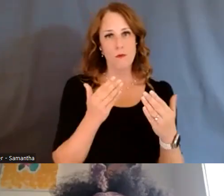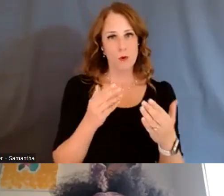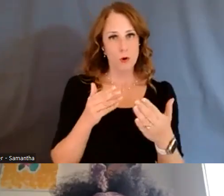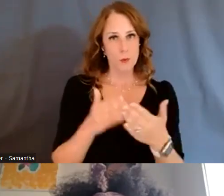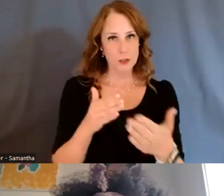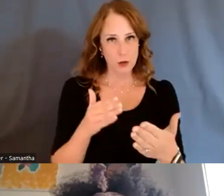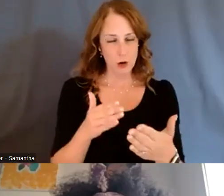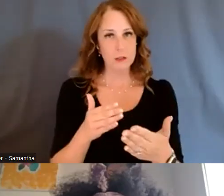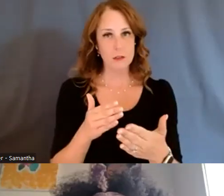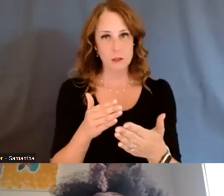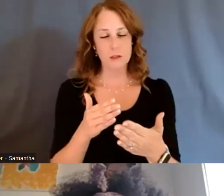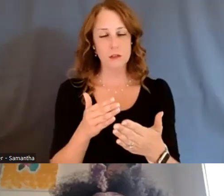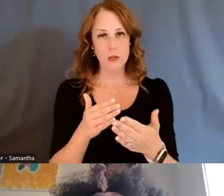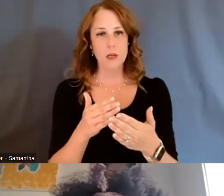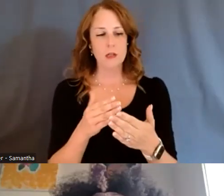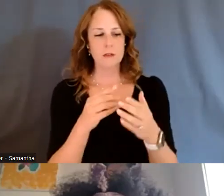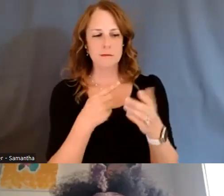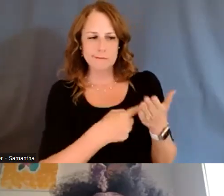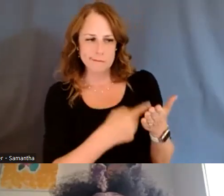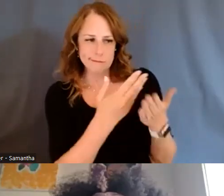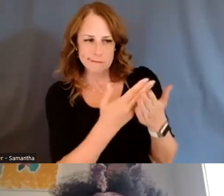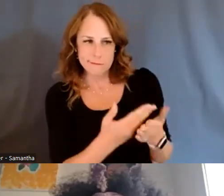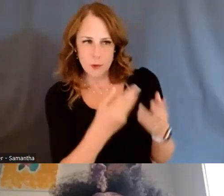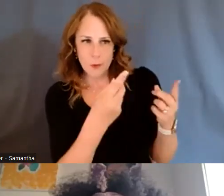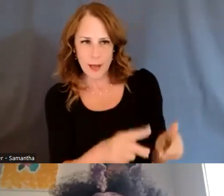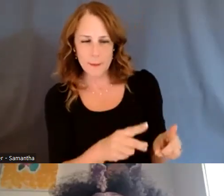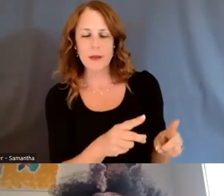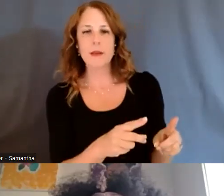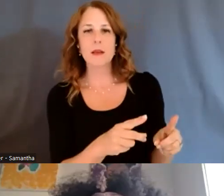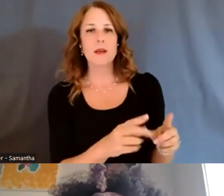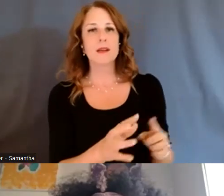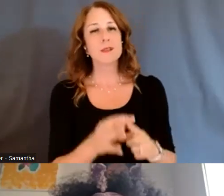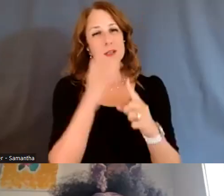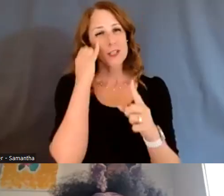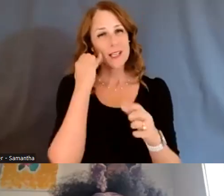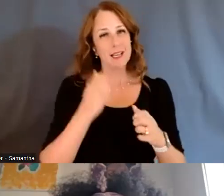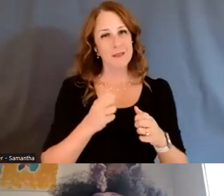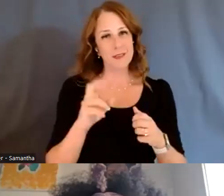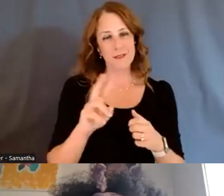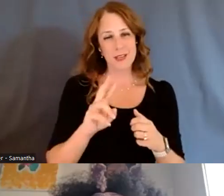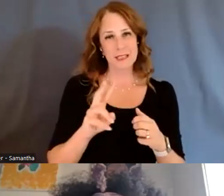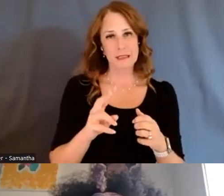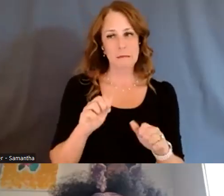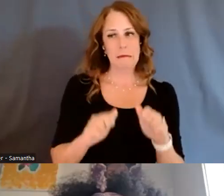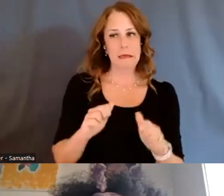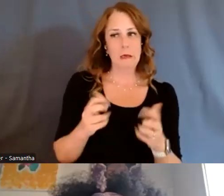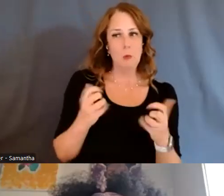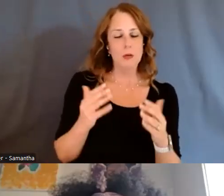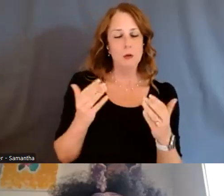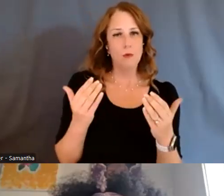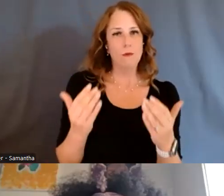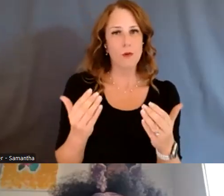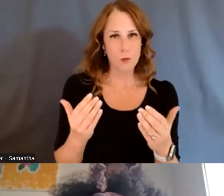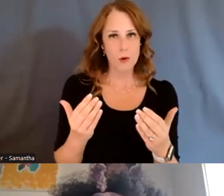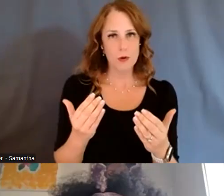the facts of the case, and especially if the victim has been reluctant to go forward, either by starting